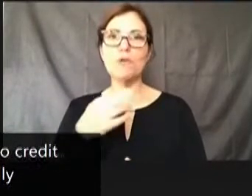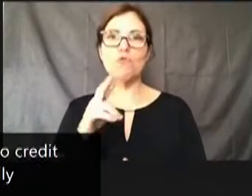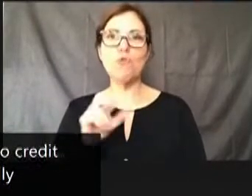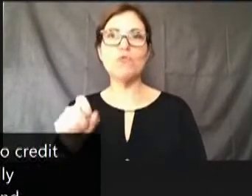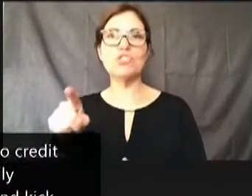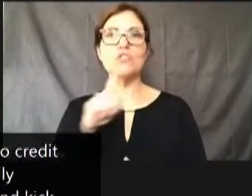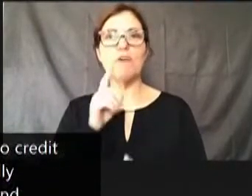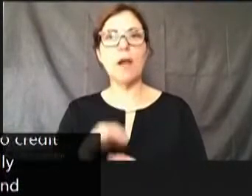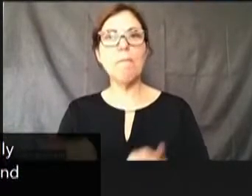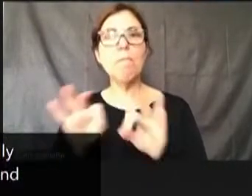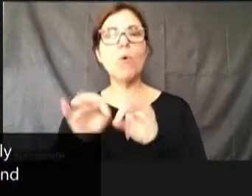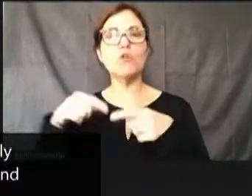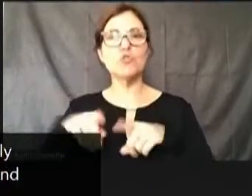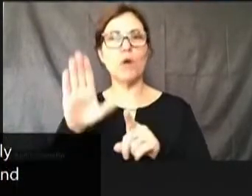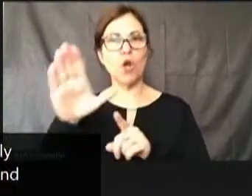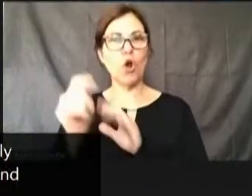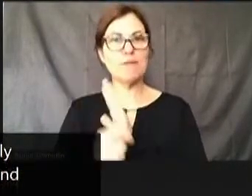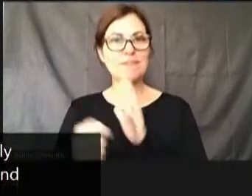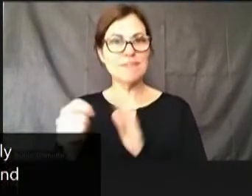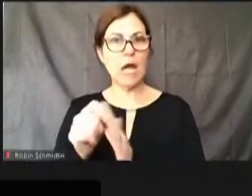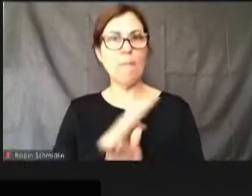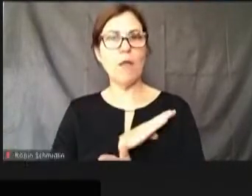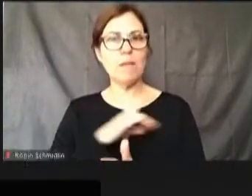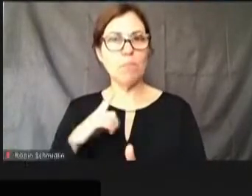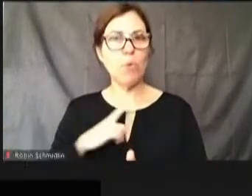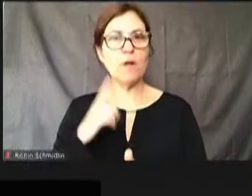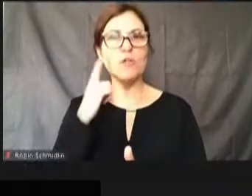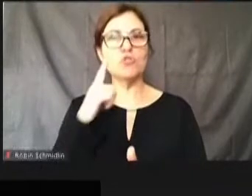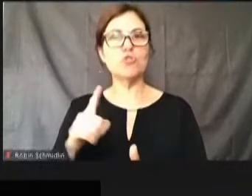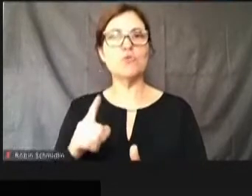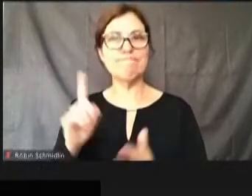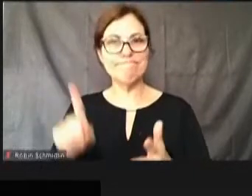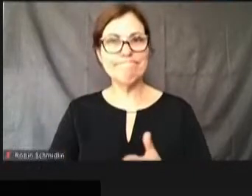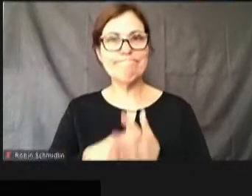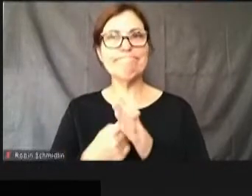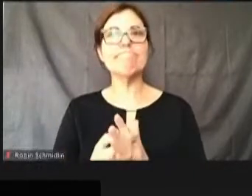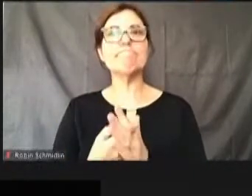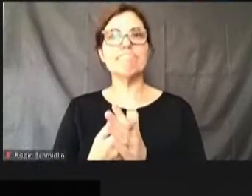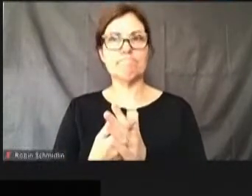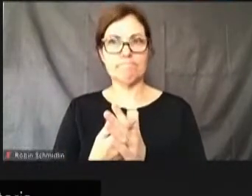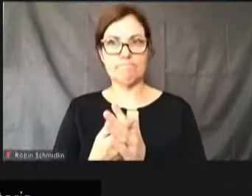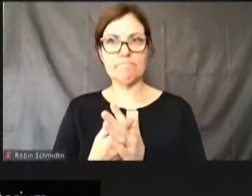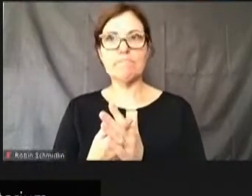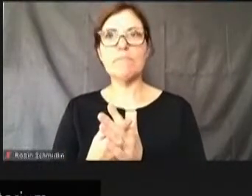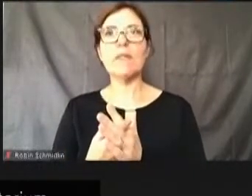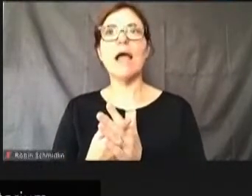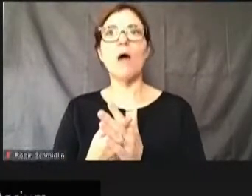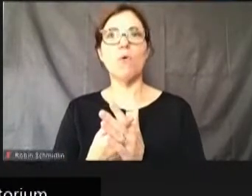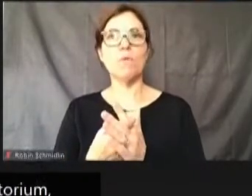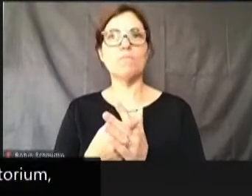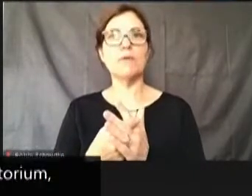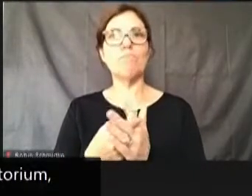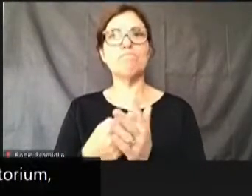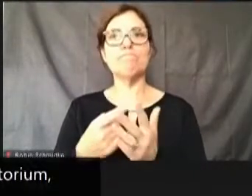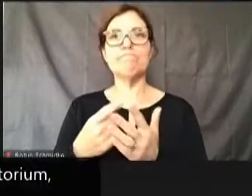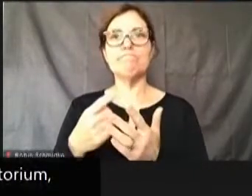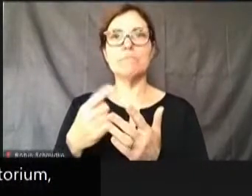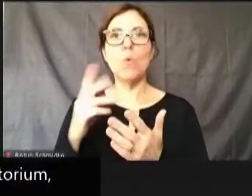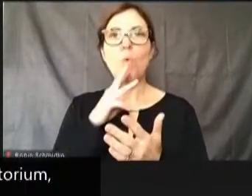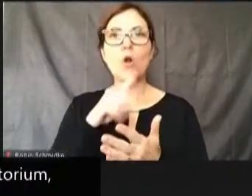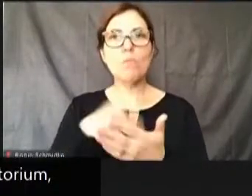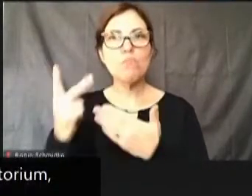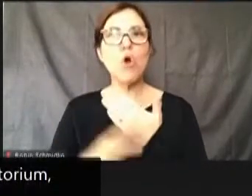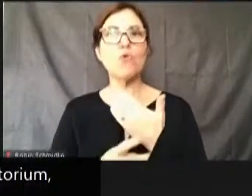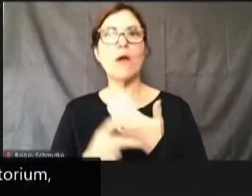in kickstarting our CAP program, first with the winter shutoff moratorium, which as for